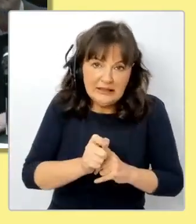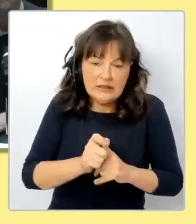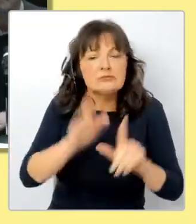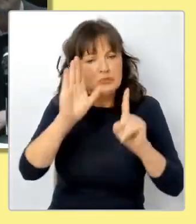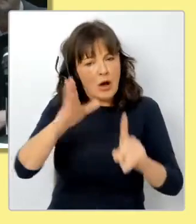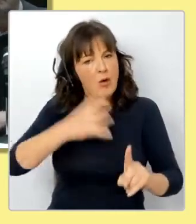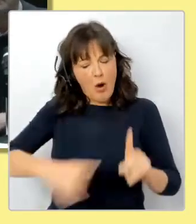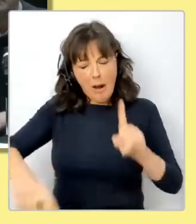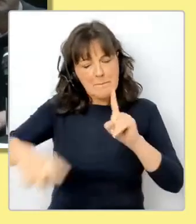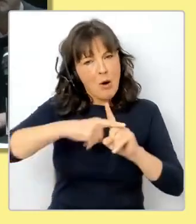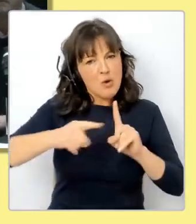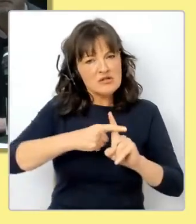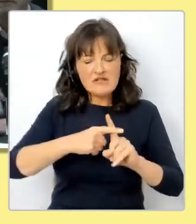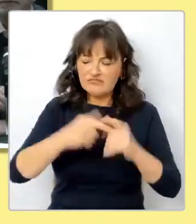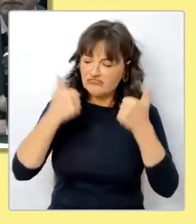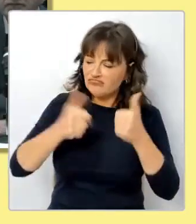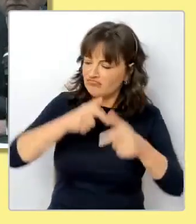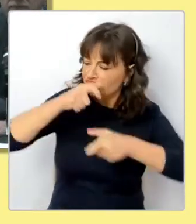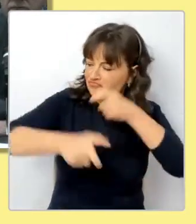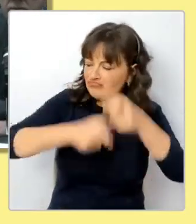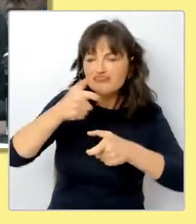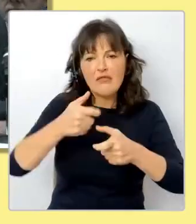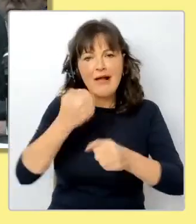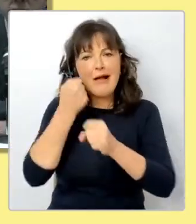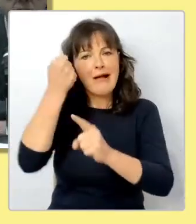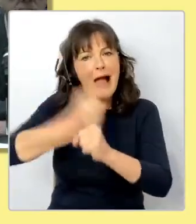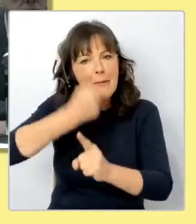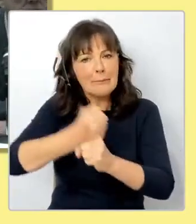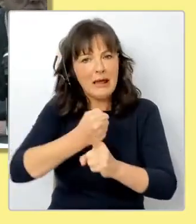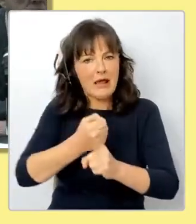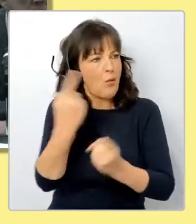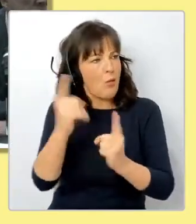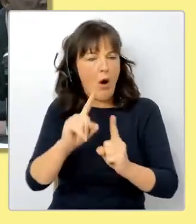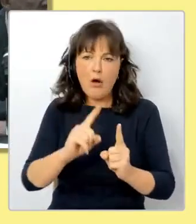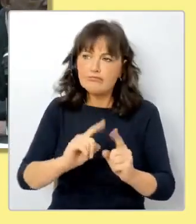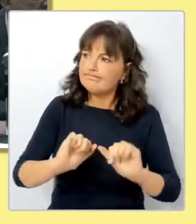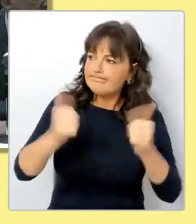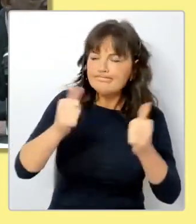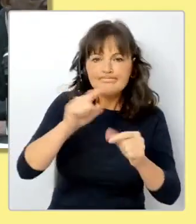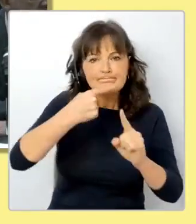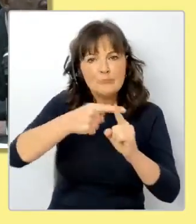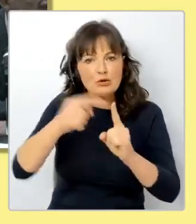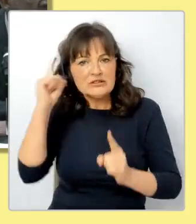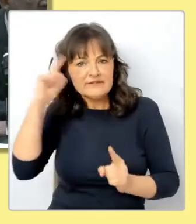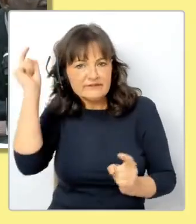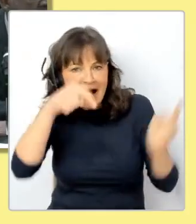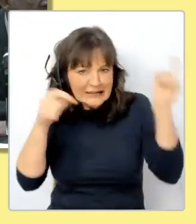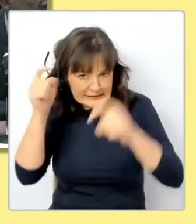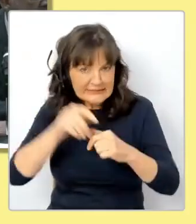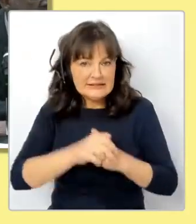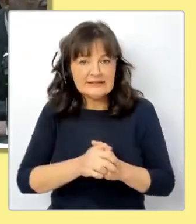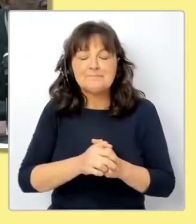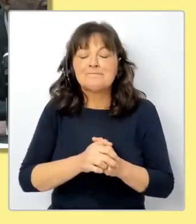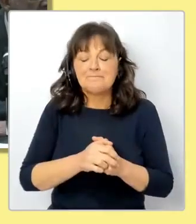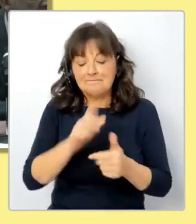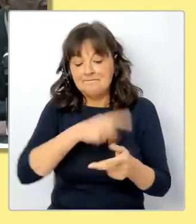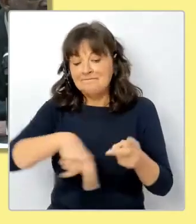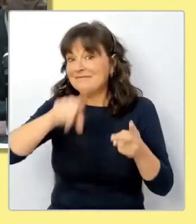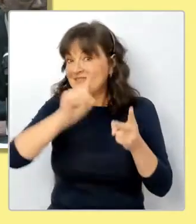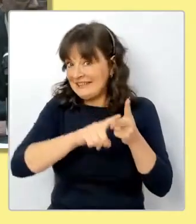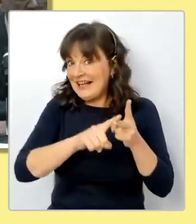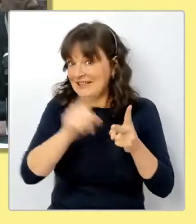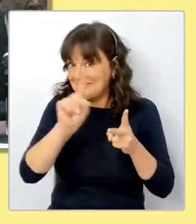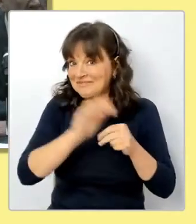campaign about the positive ideas, and that's what we've got to centre our debate and our discussion on. The second one, of course, is